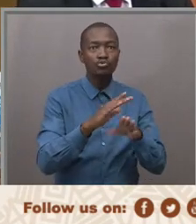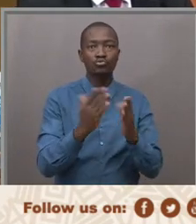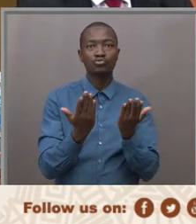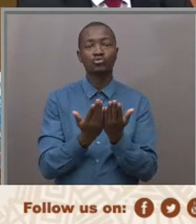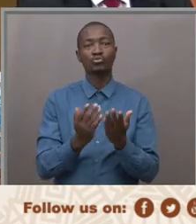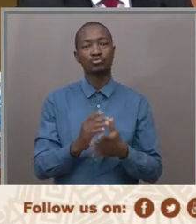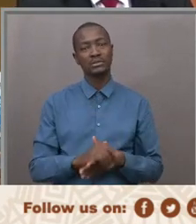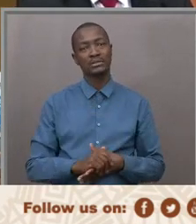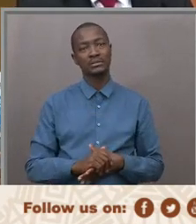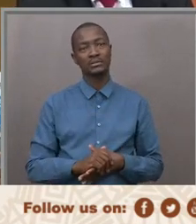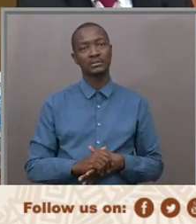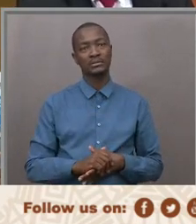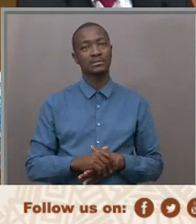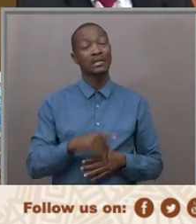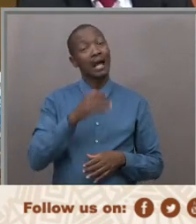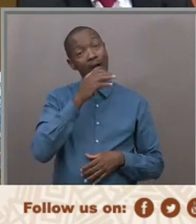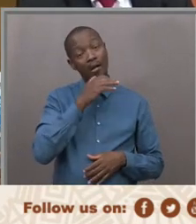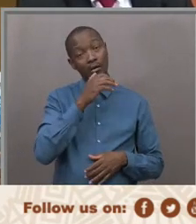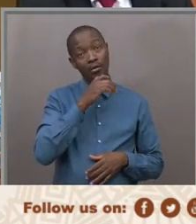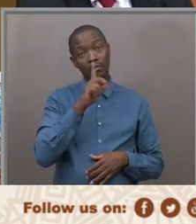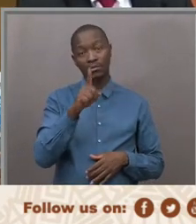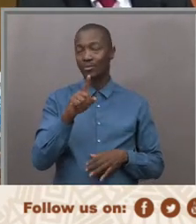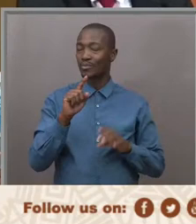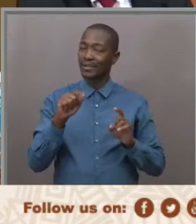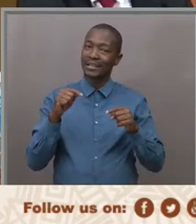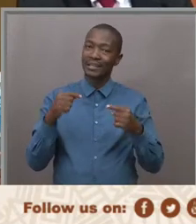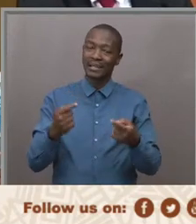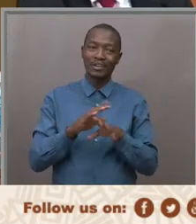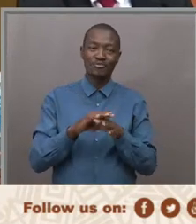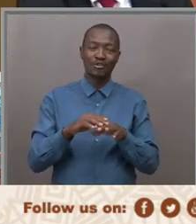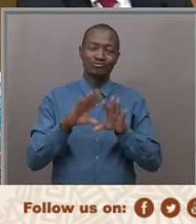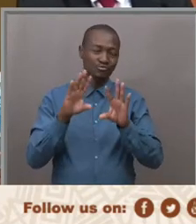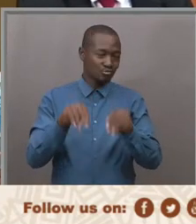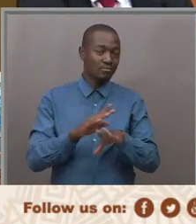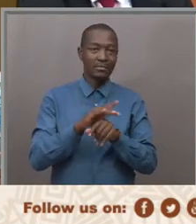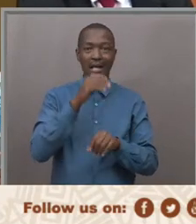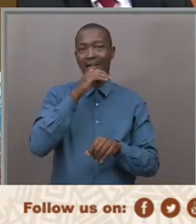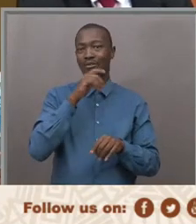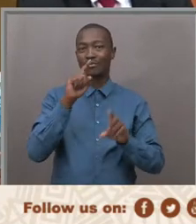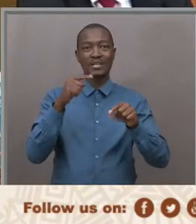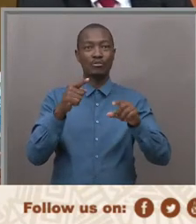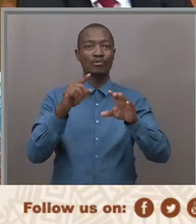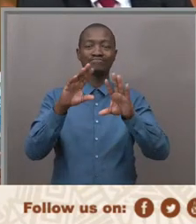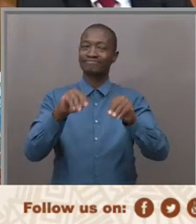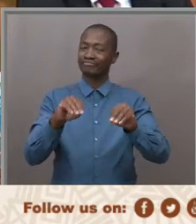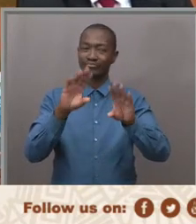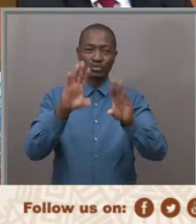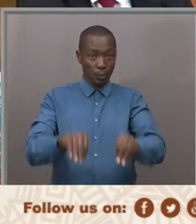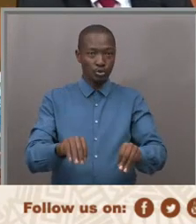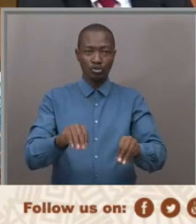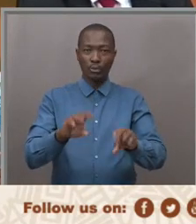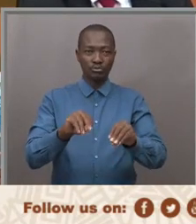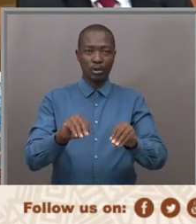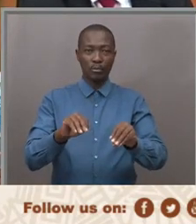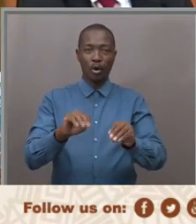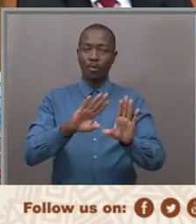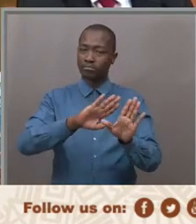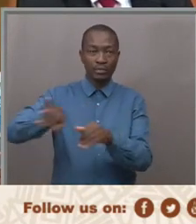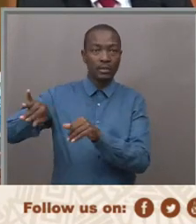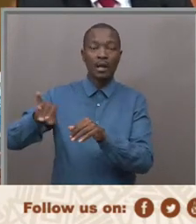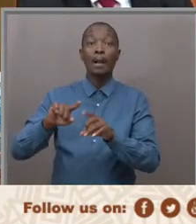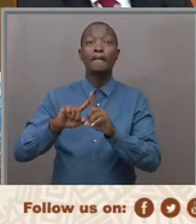So alcohol, we cannot ban alcohol. No, we cannot ban it, but we